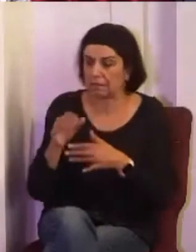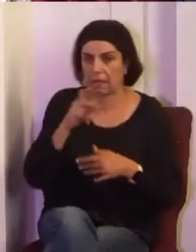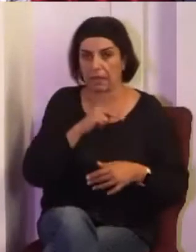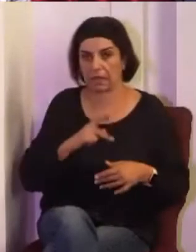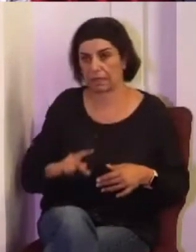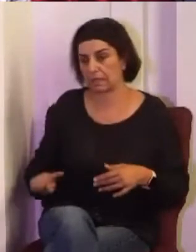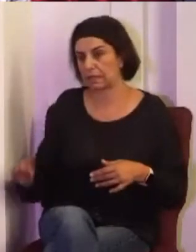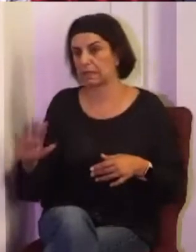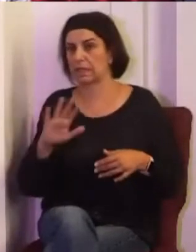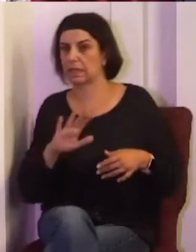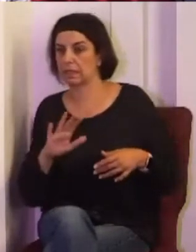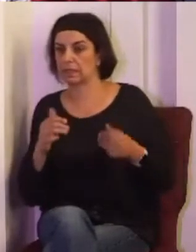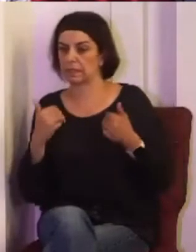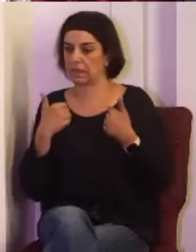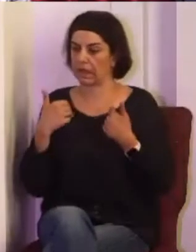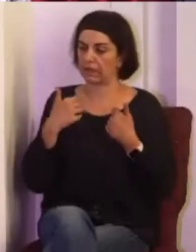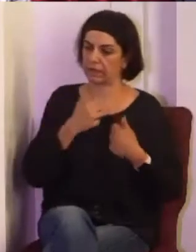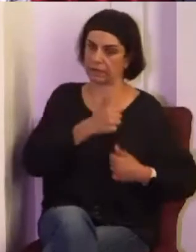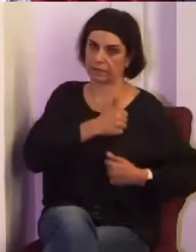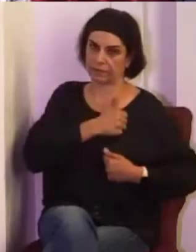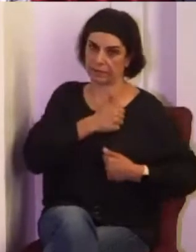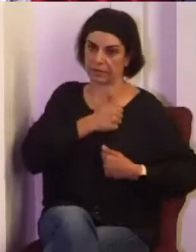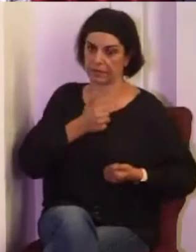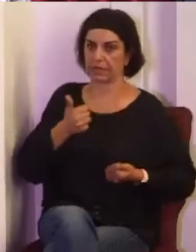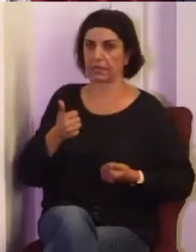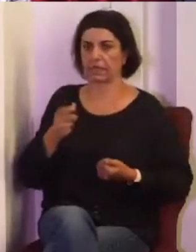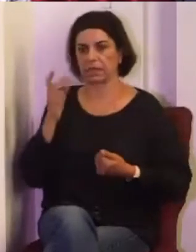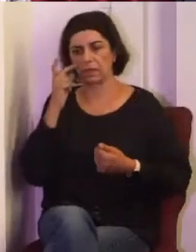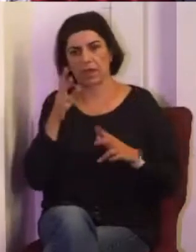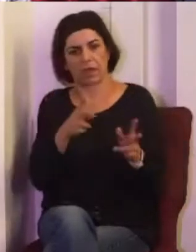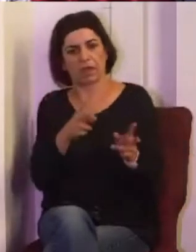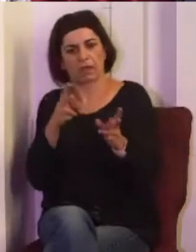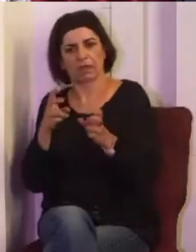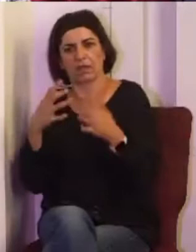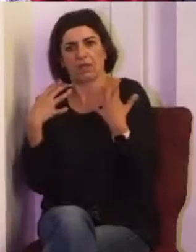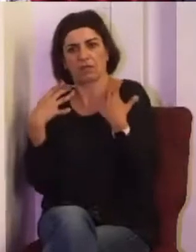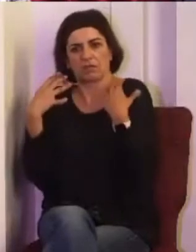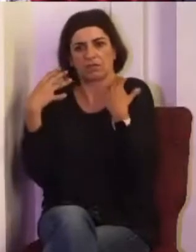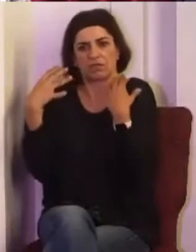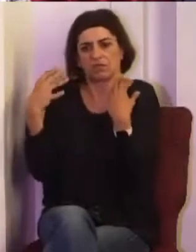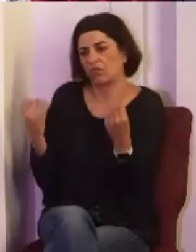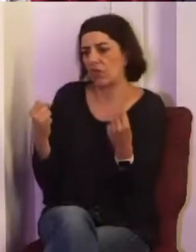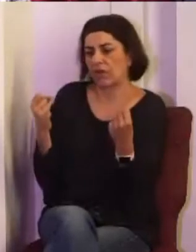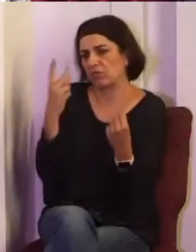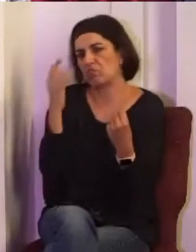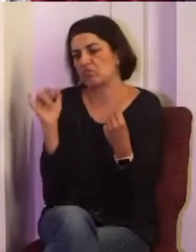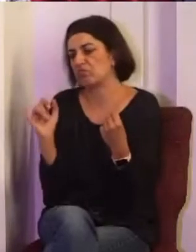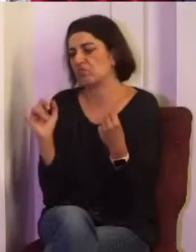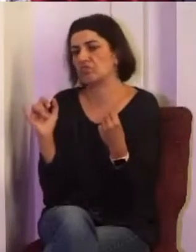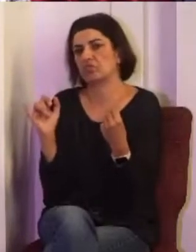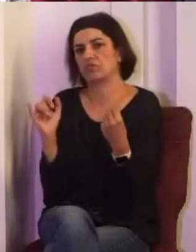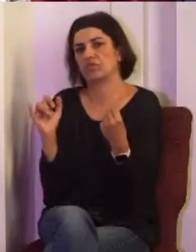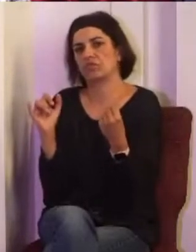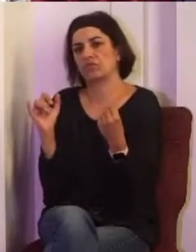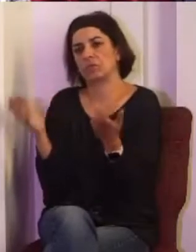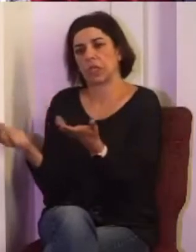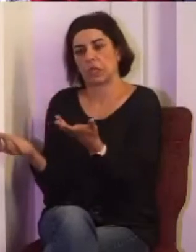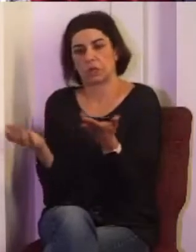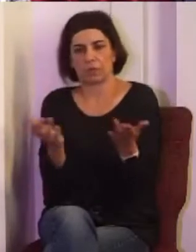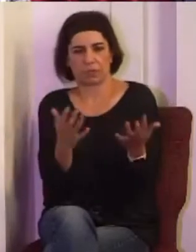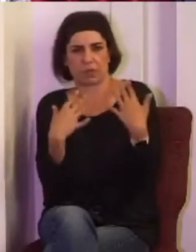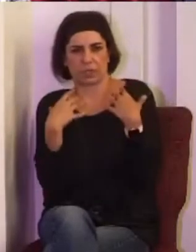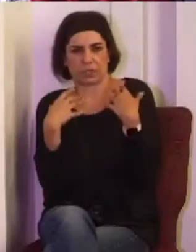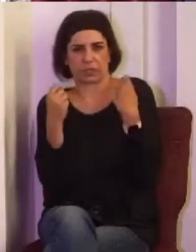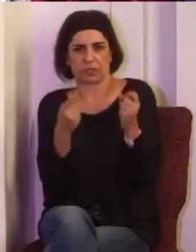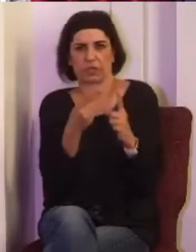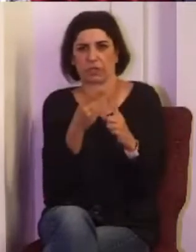having militaries, and they saw a source of strength in that. They thought that was bringing strength